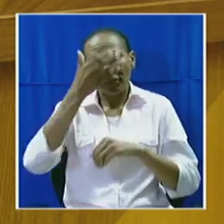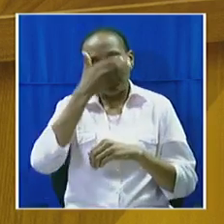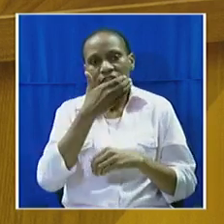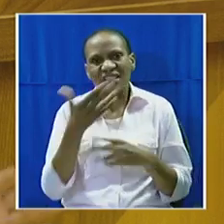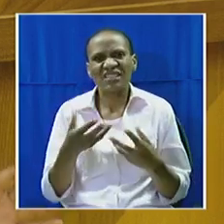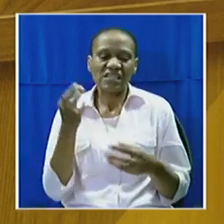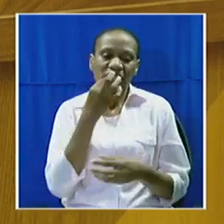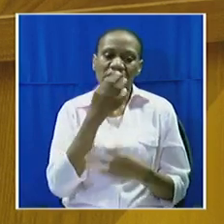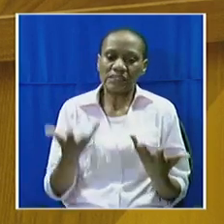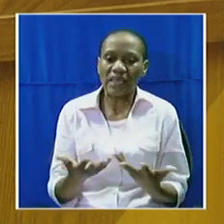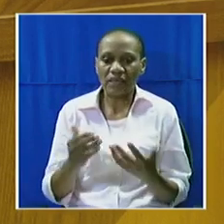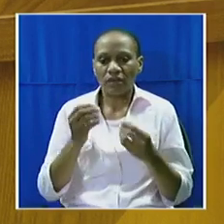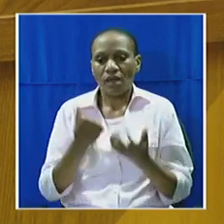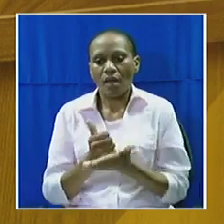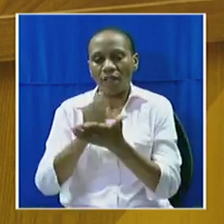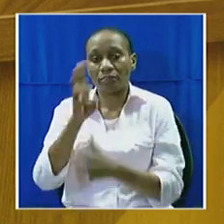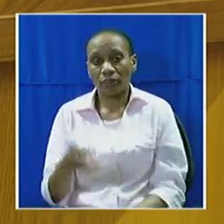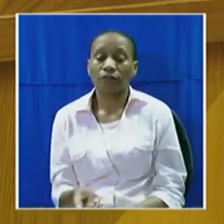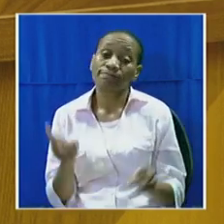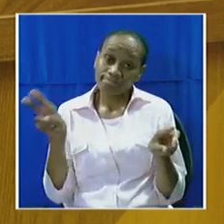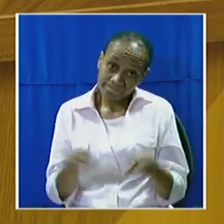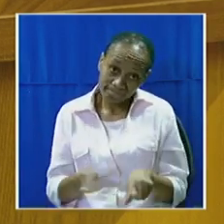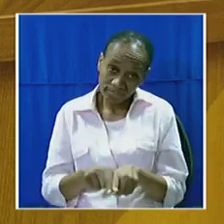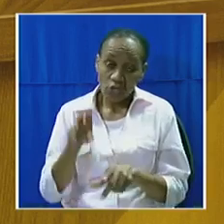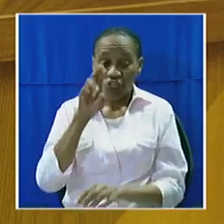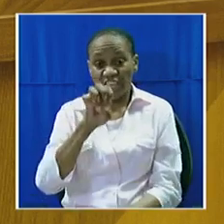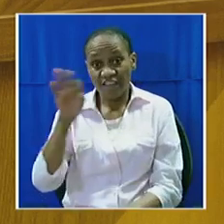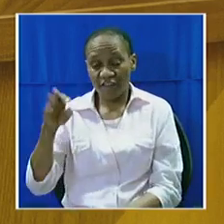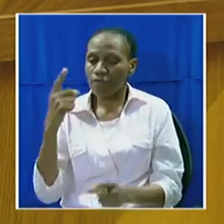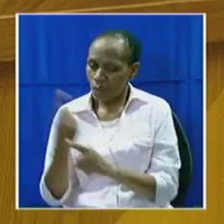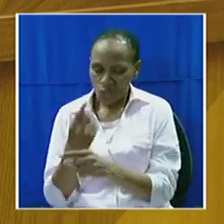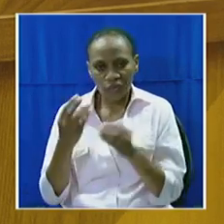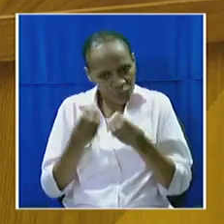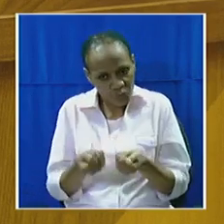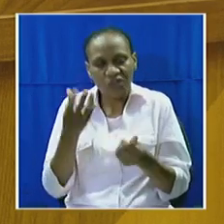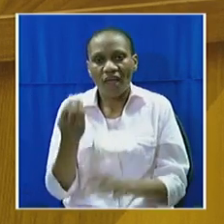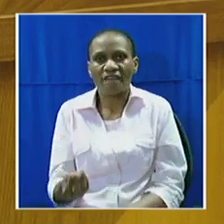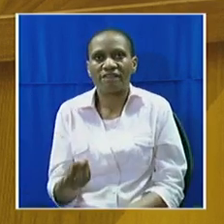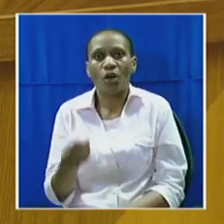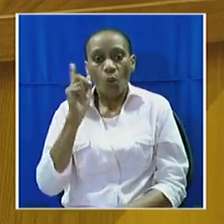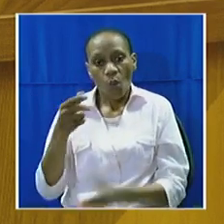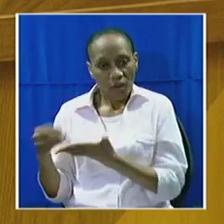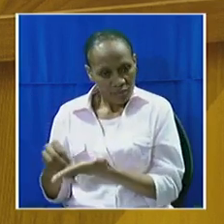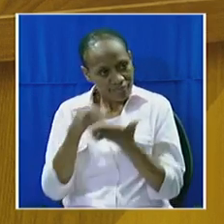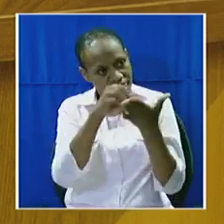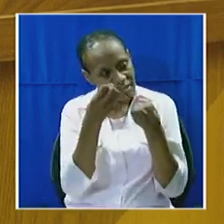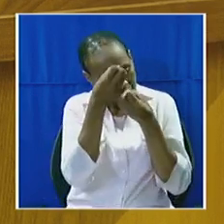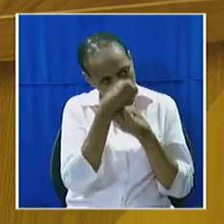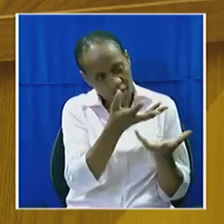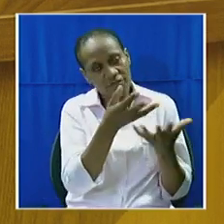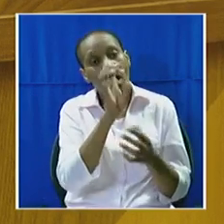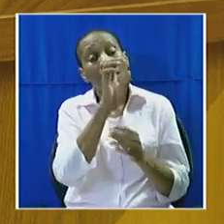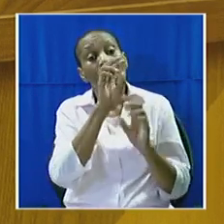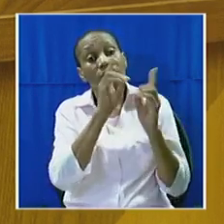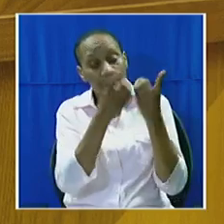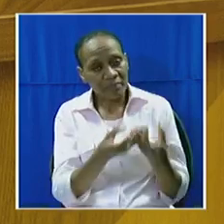pride. But as usual, the EFF is very magnanimous with solutions, and we will share them with the department and the minister with the hope that you will put